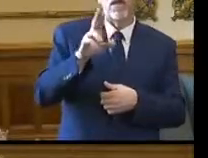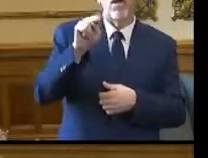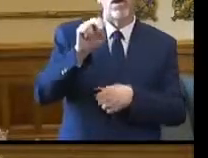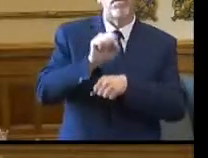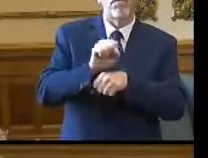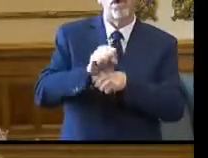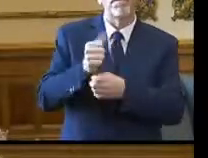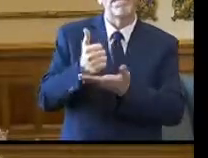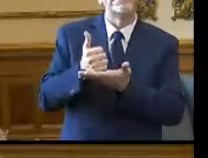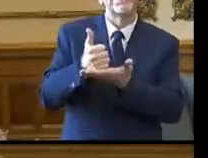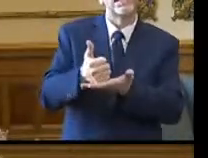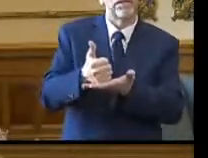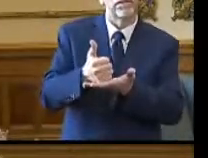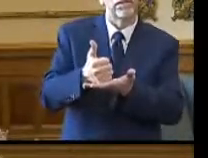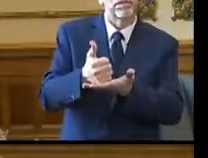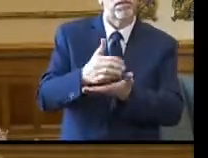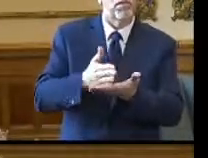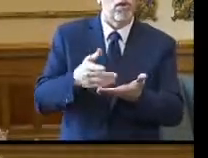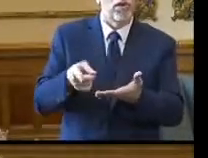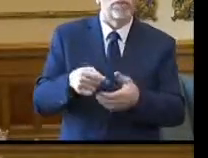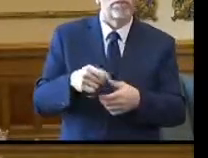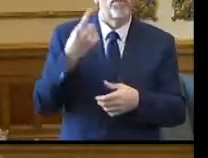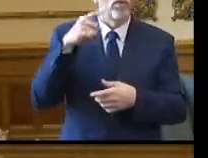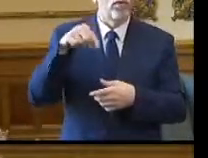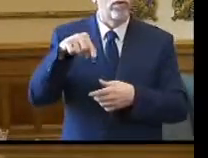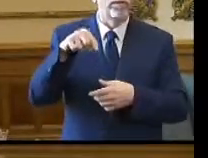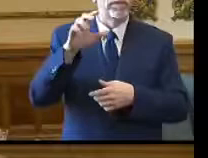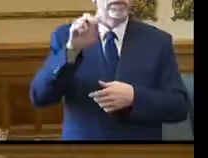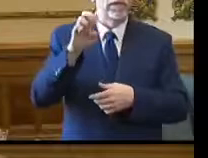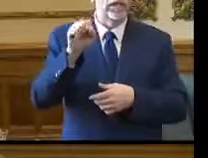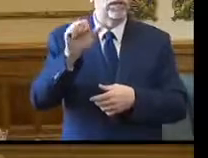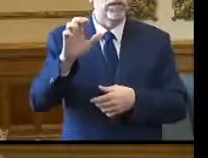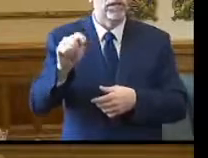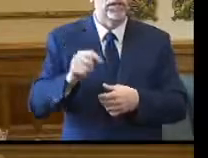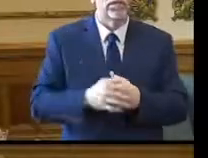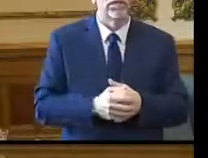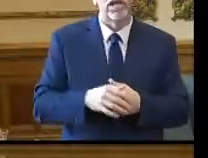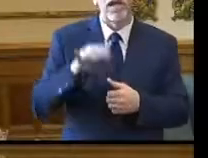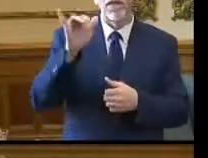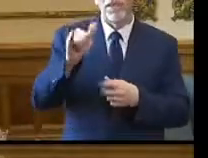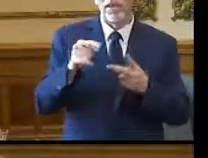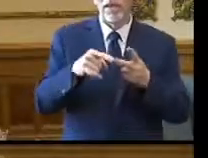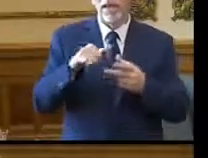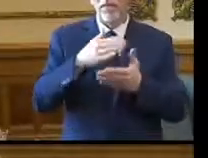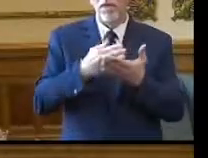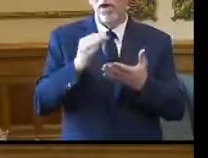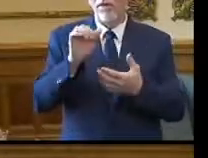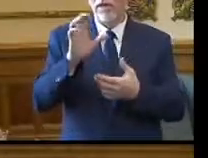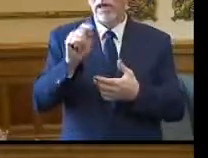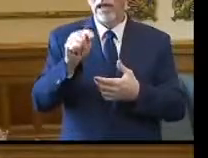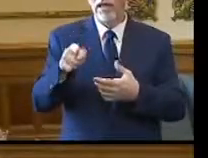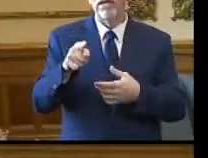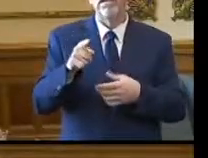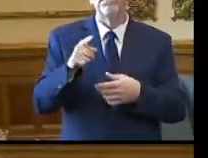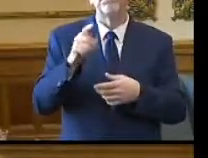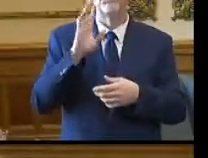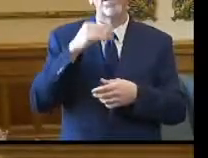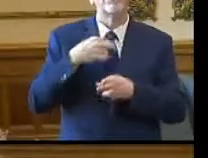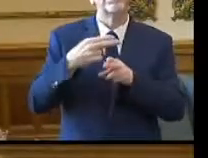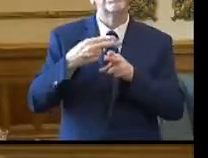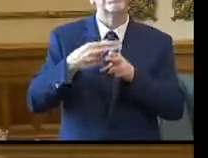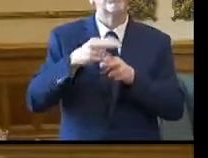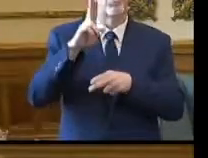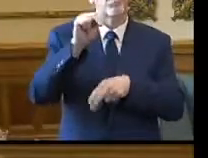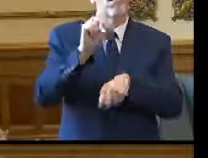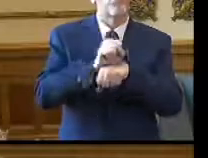Unemployment Assistance portion of the CARES Act. This portion of the Act creates temporary